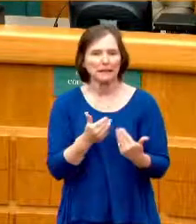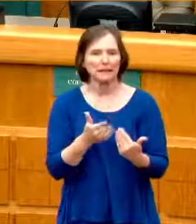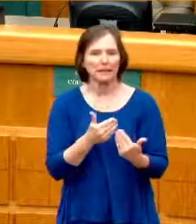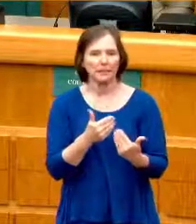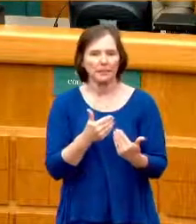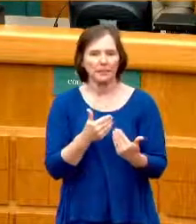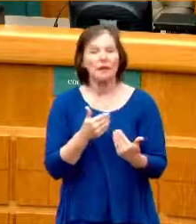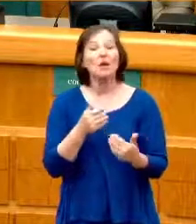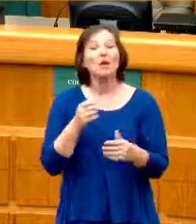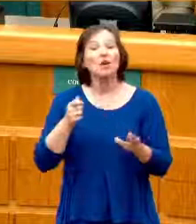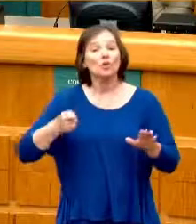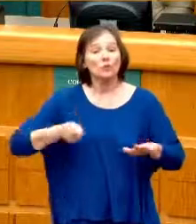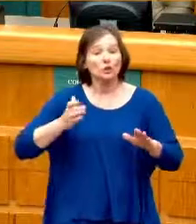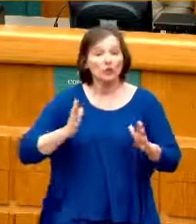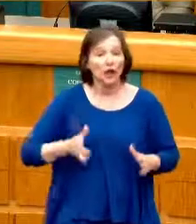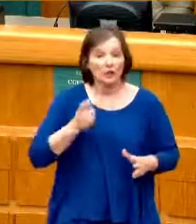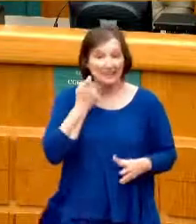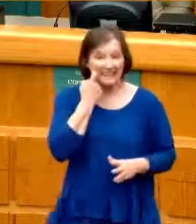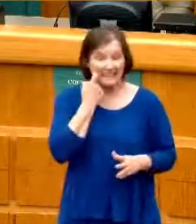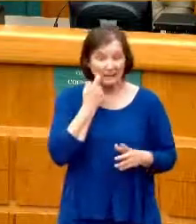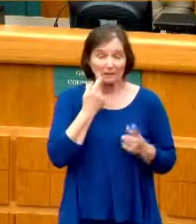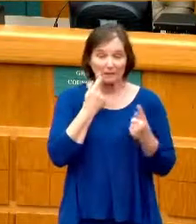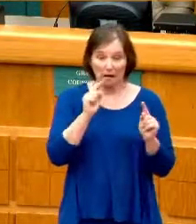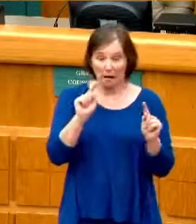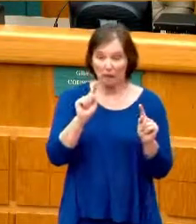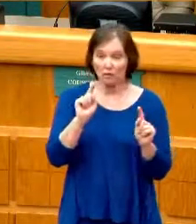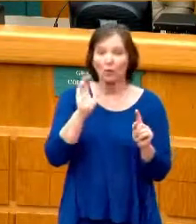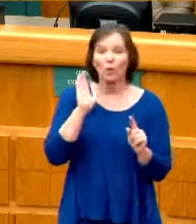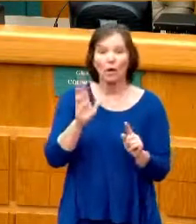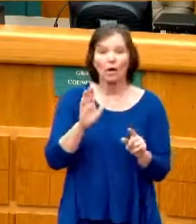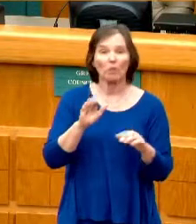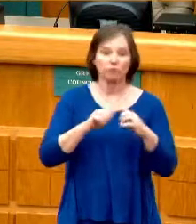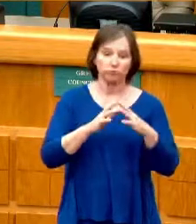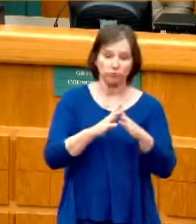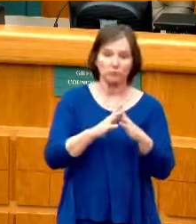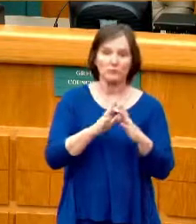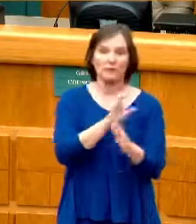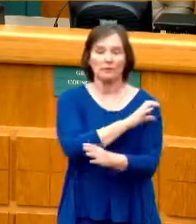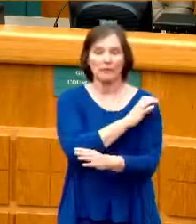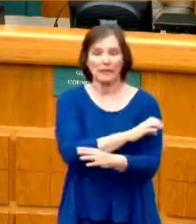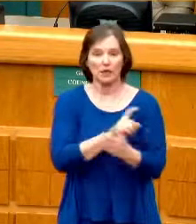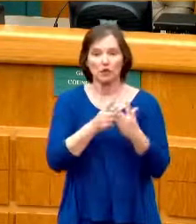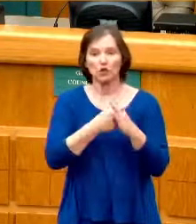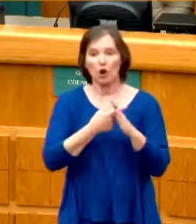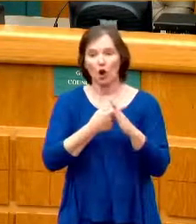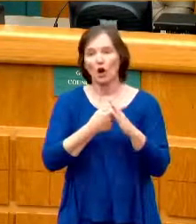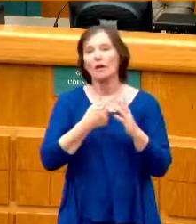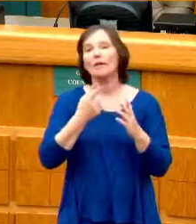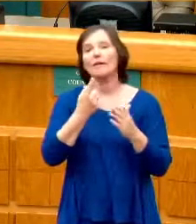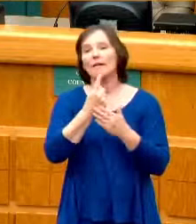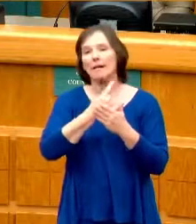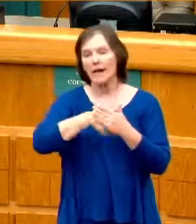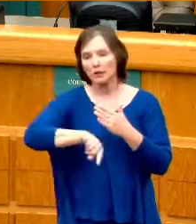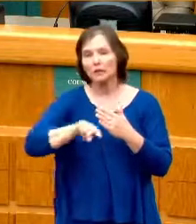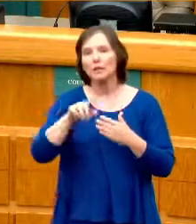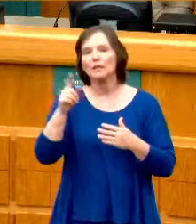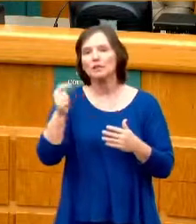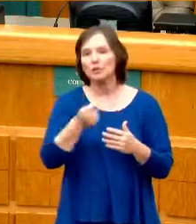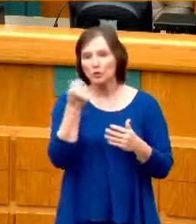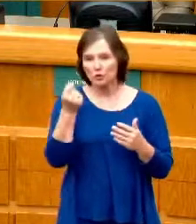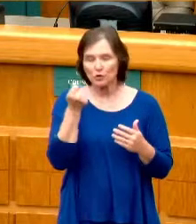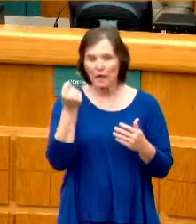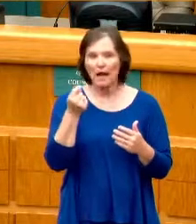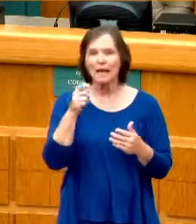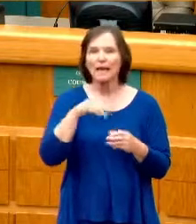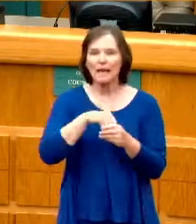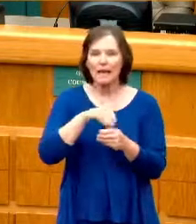Mall, and that should be starting next Tuesday, and we will be vaccinating at La Palmera Mall on Sunday as well, and it'll